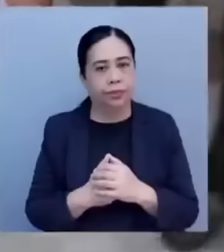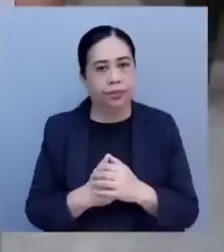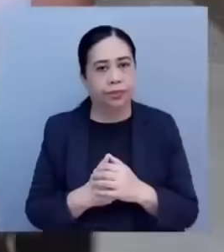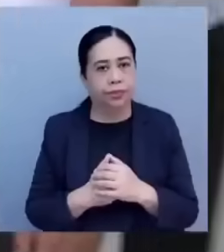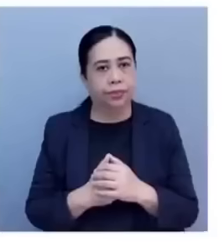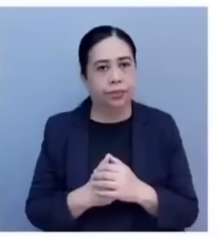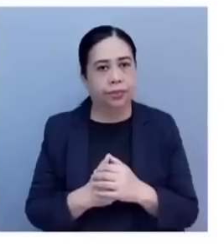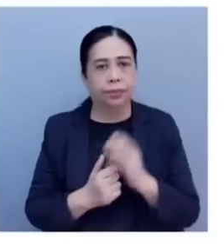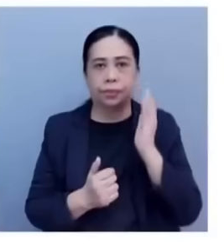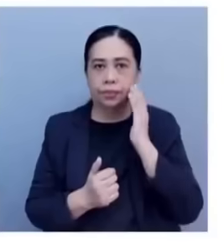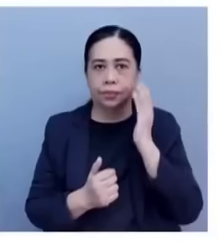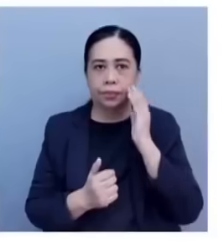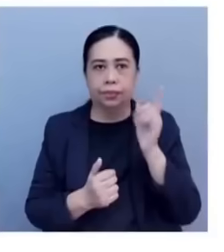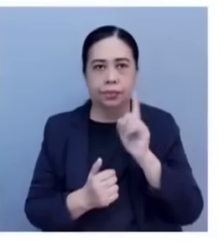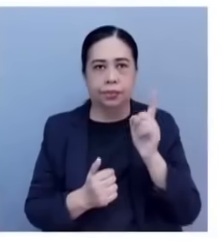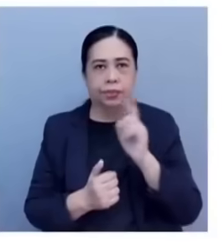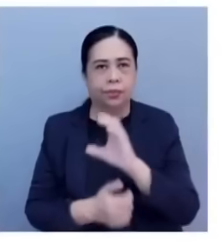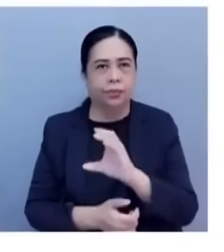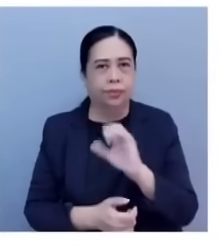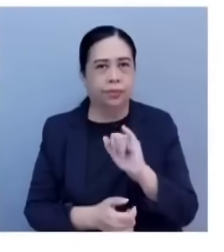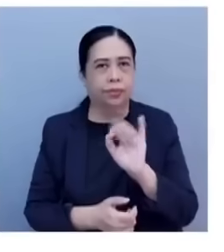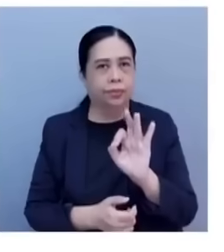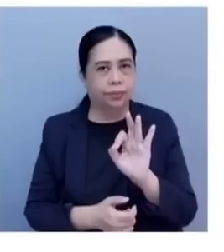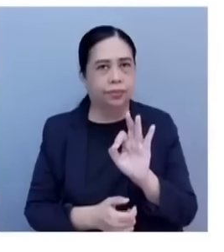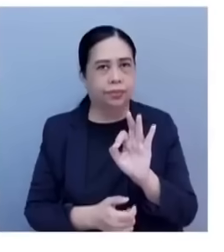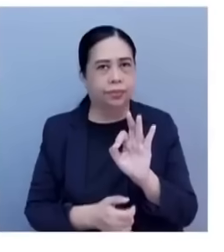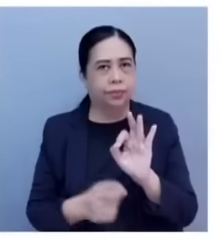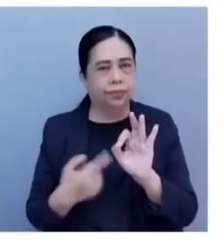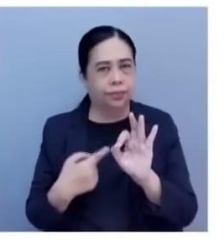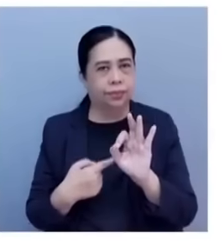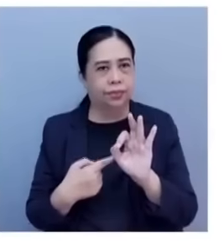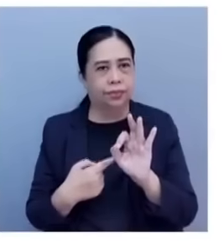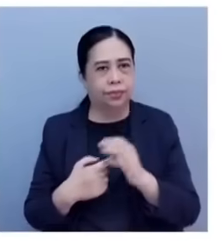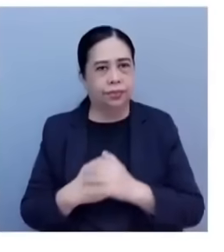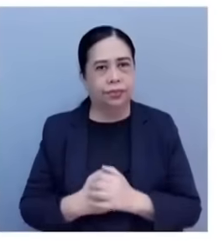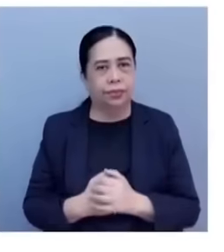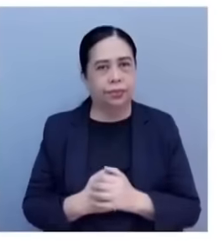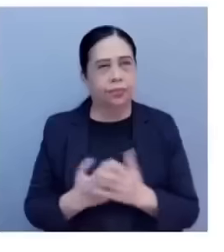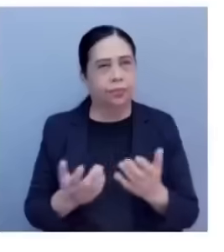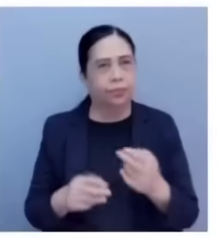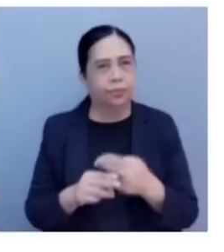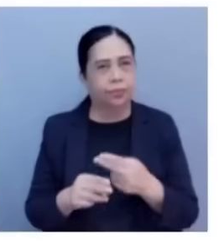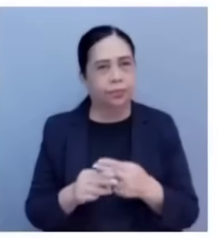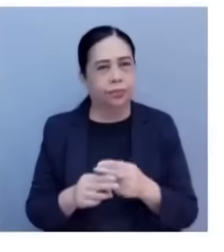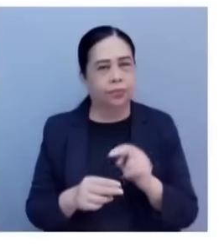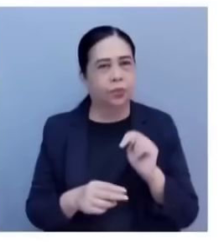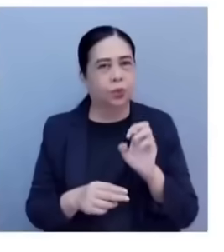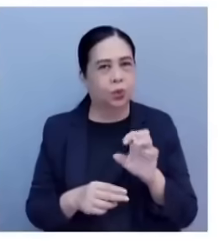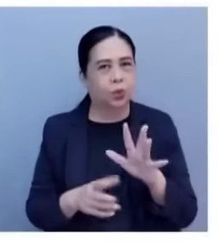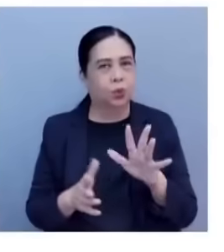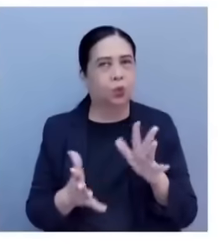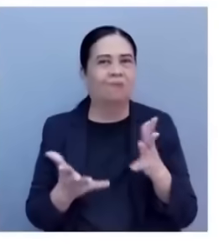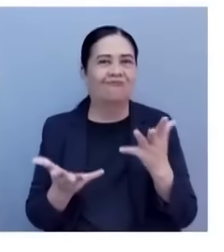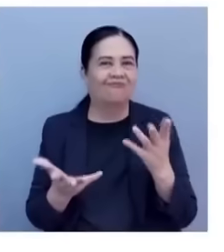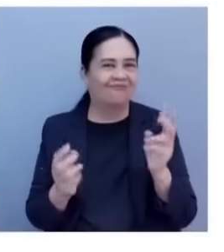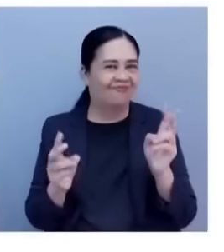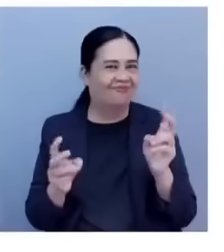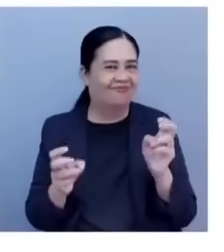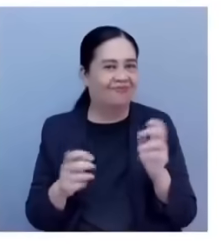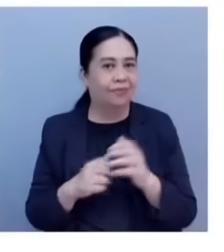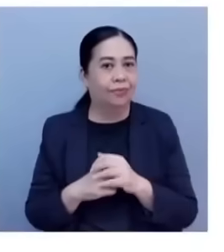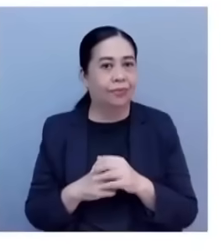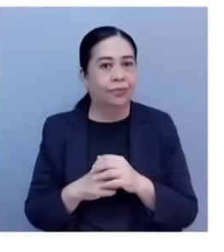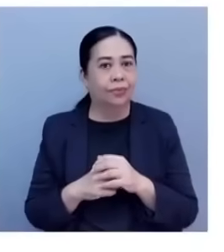you know what the confidential funds have been called, Attorney Gutierrez. They've been called the new game in town with this petition.